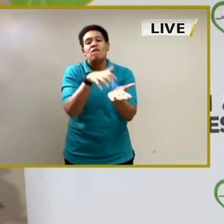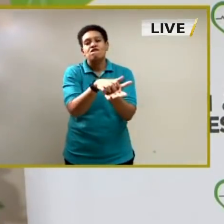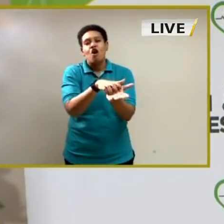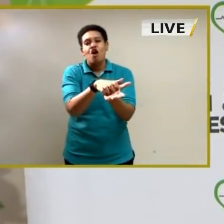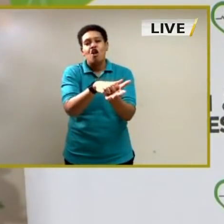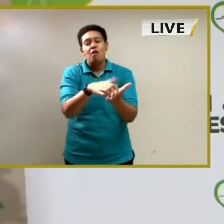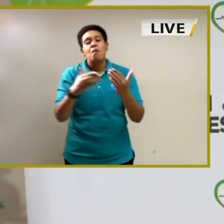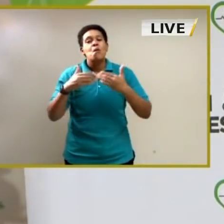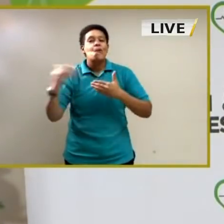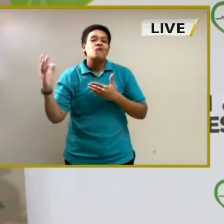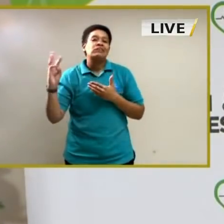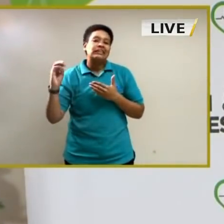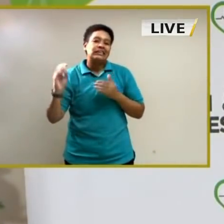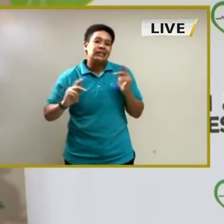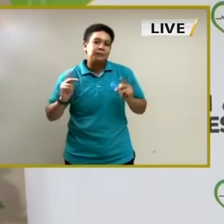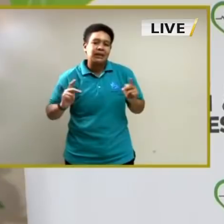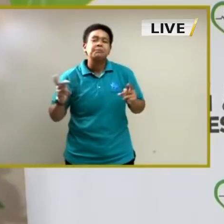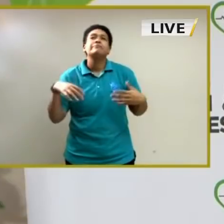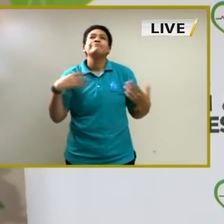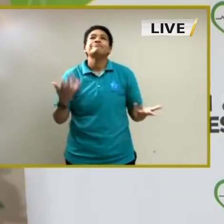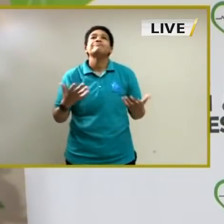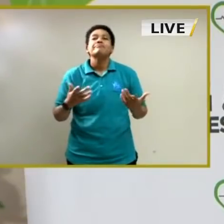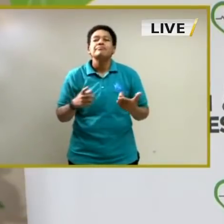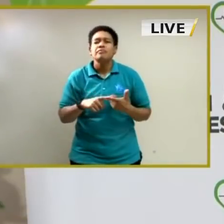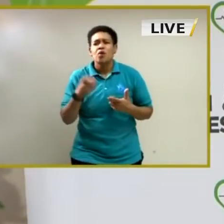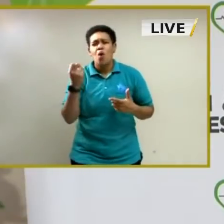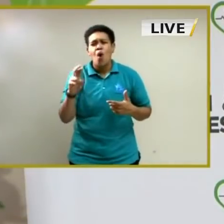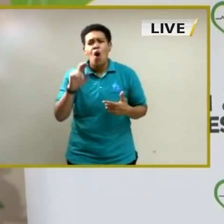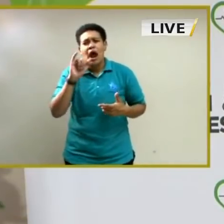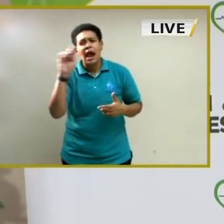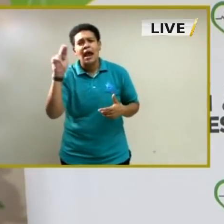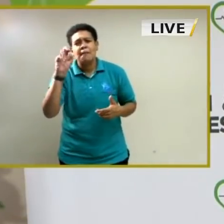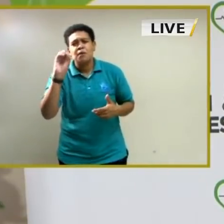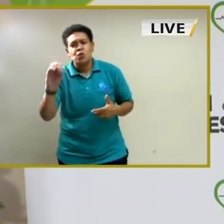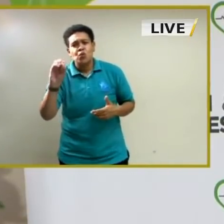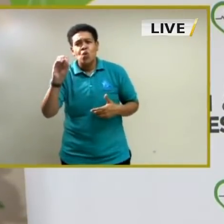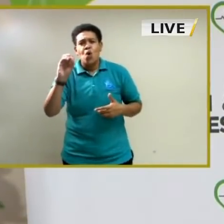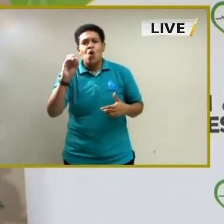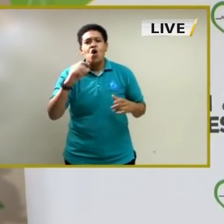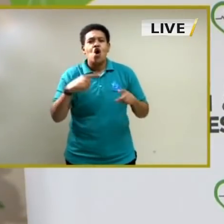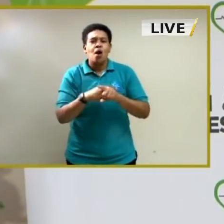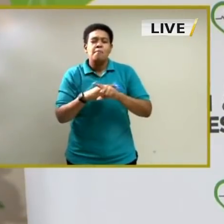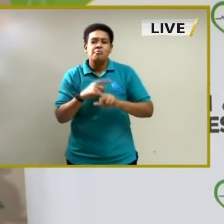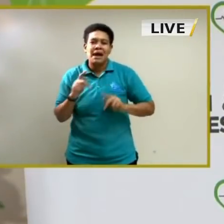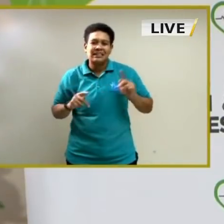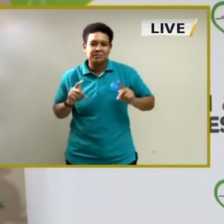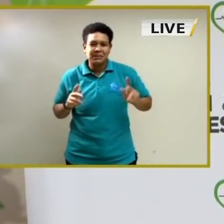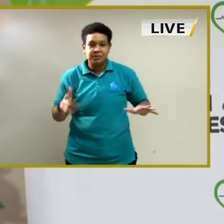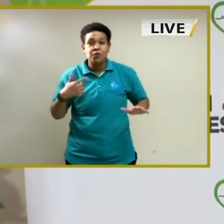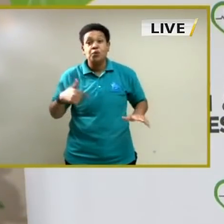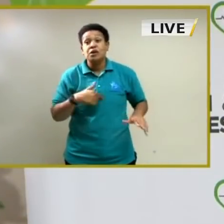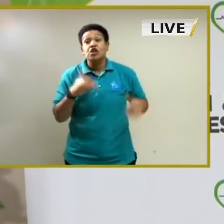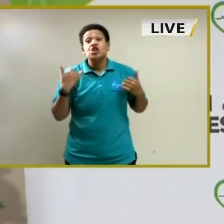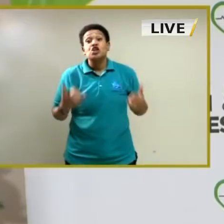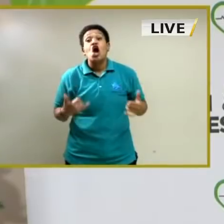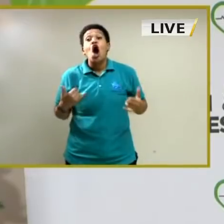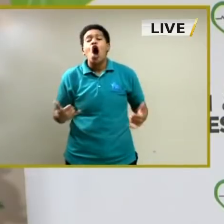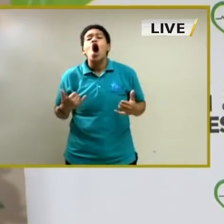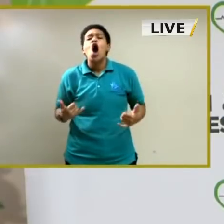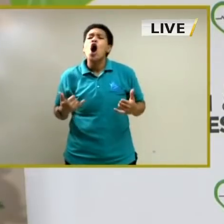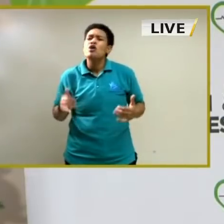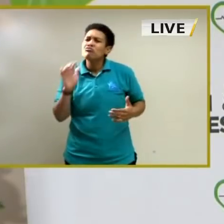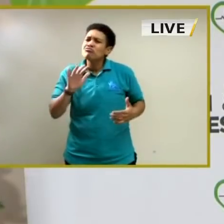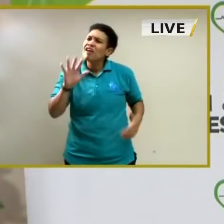over 60s or the immunocompromised individuals. We are now just,